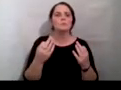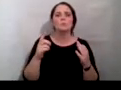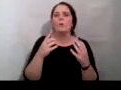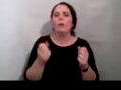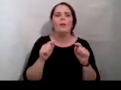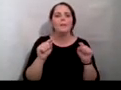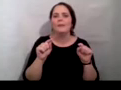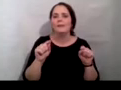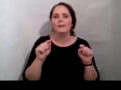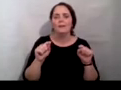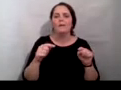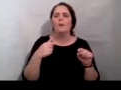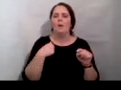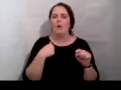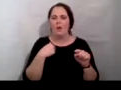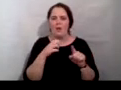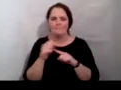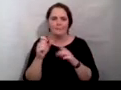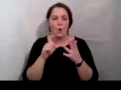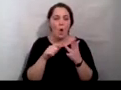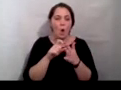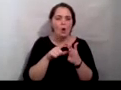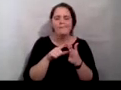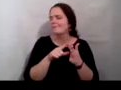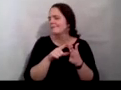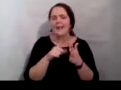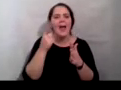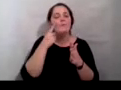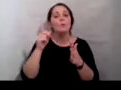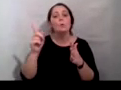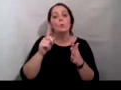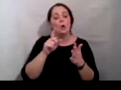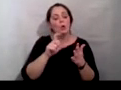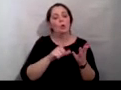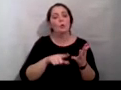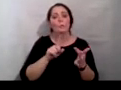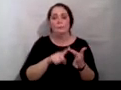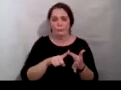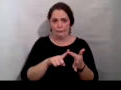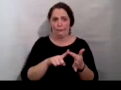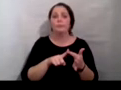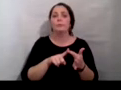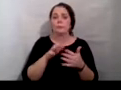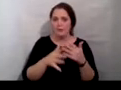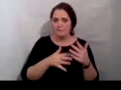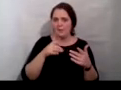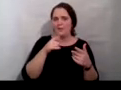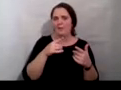of looking for cues, not codes. How is the artist trying